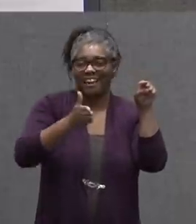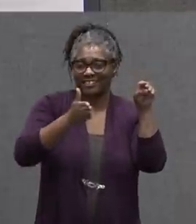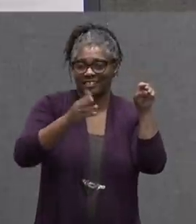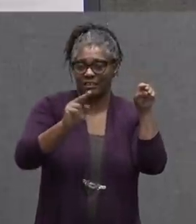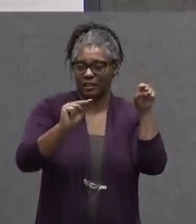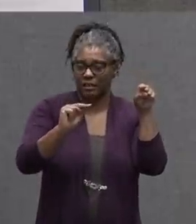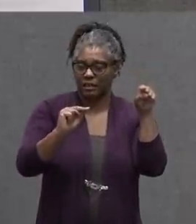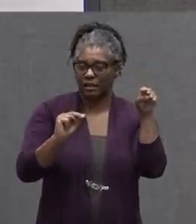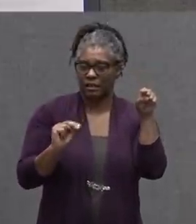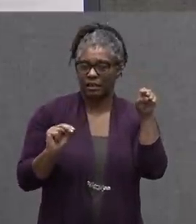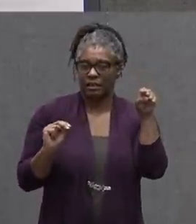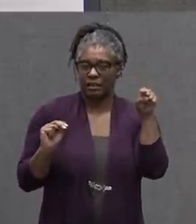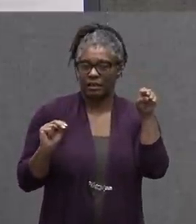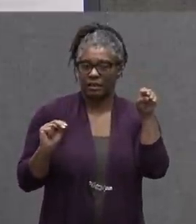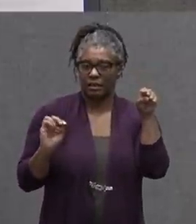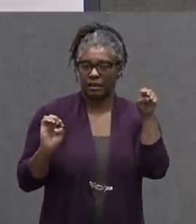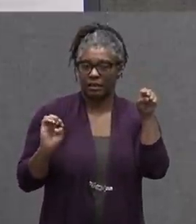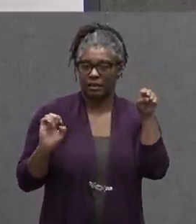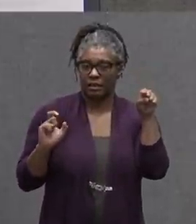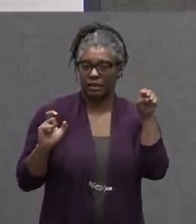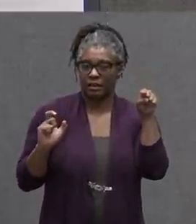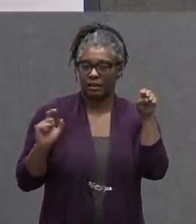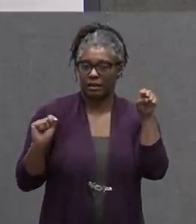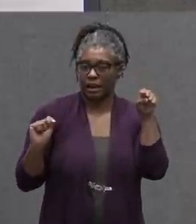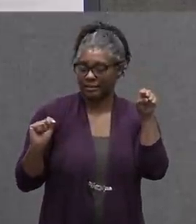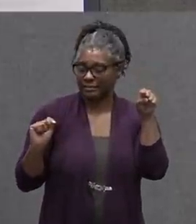That's how I can use some directional words.